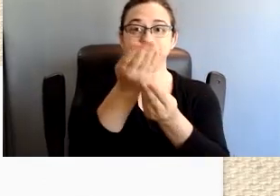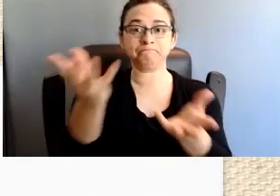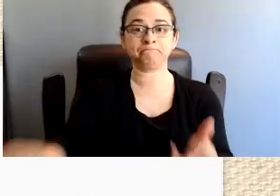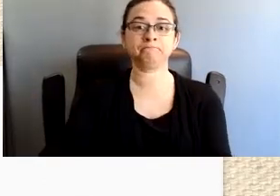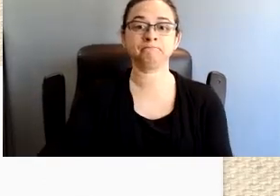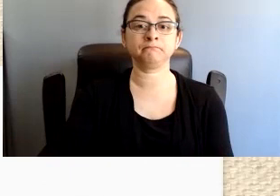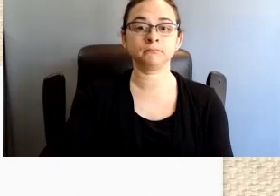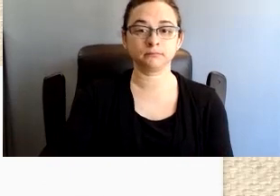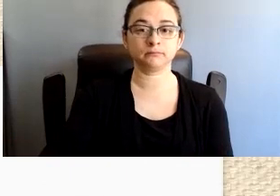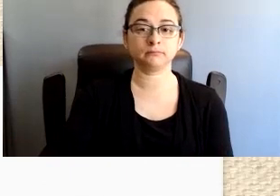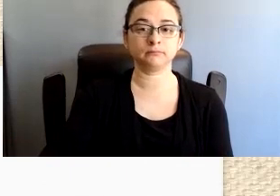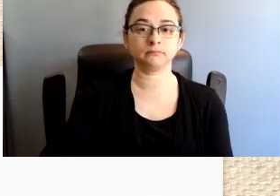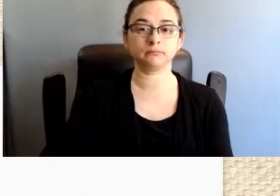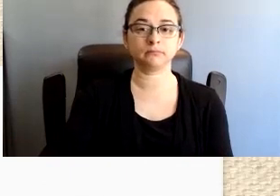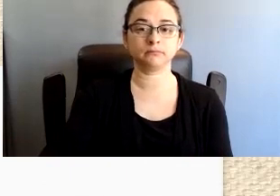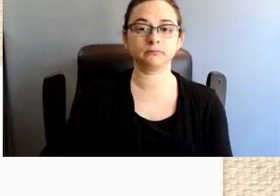To provide high courage.